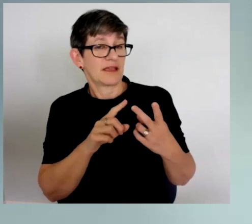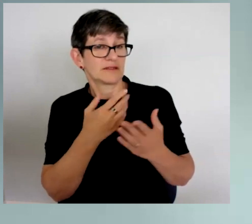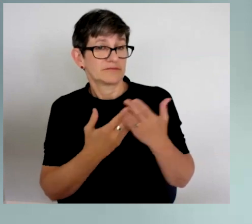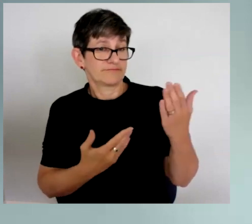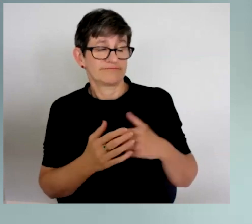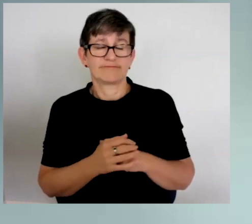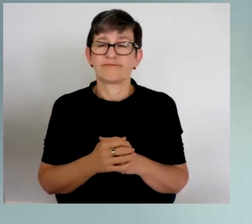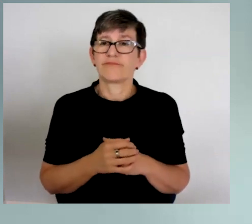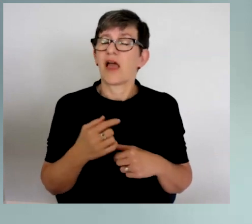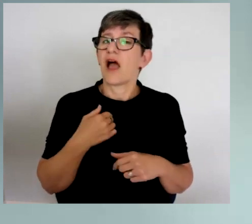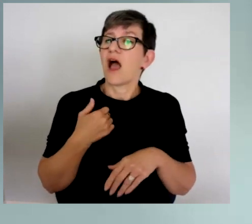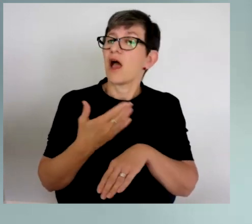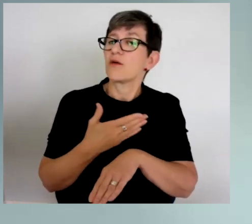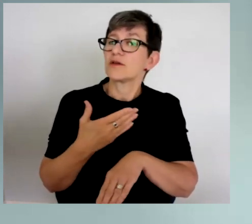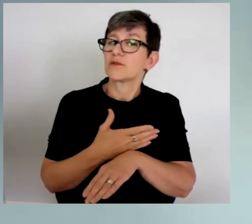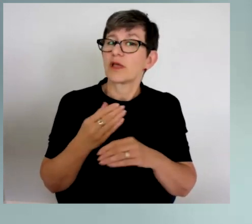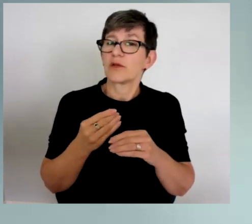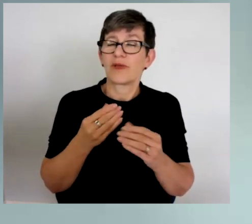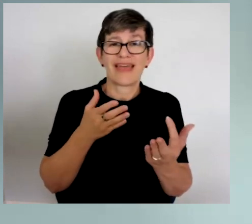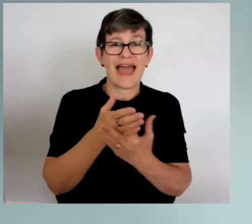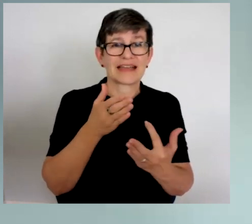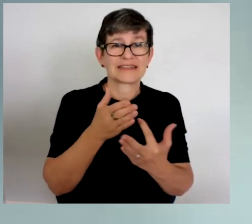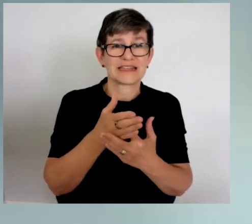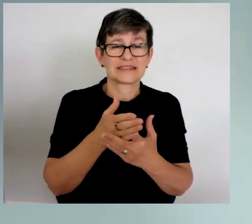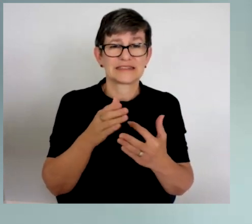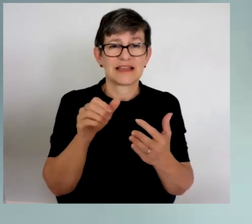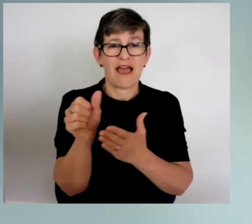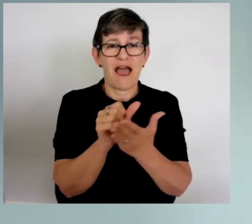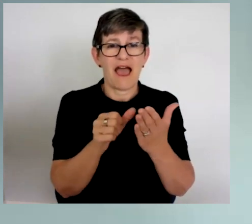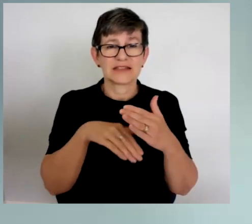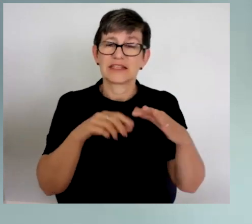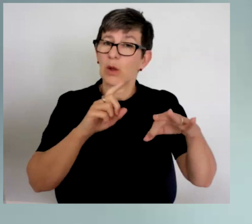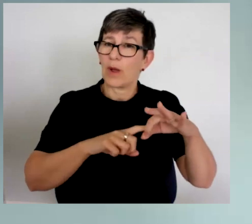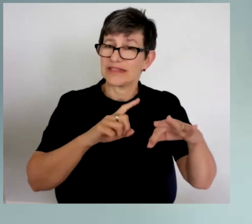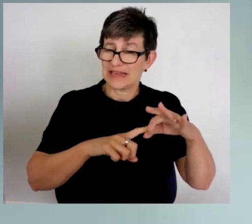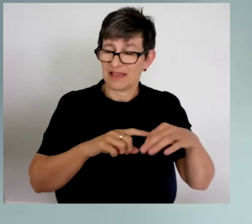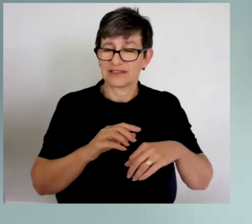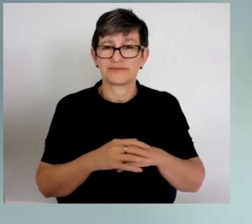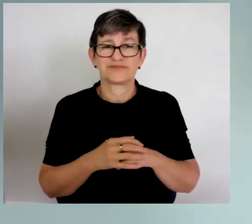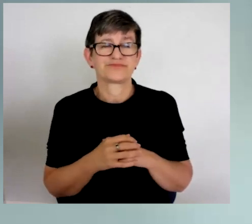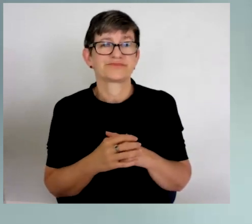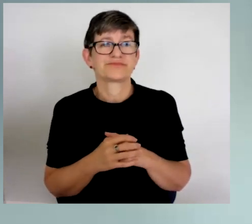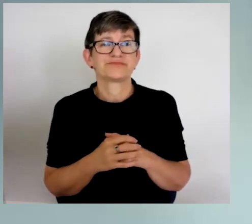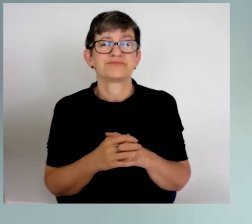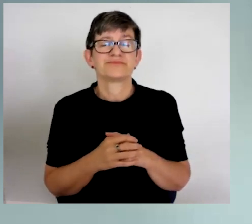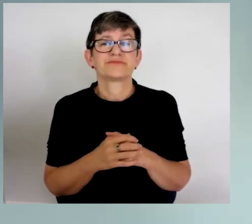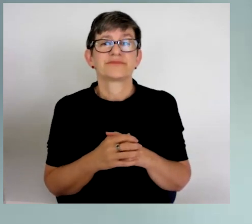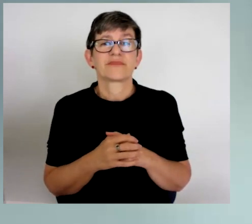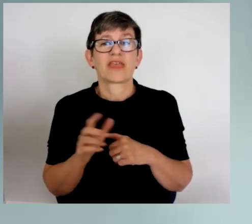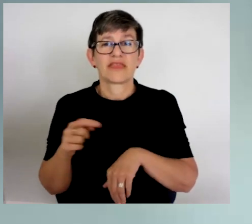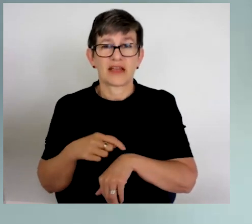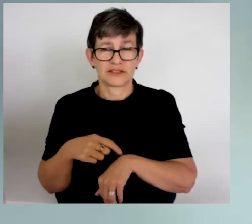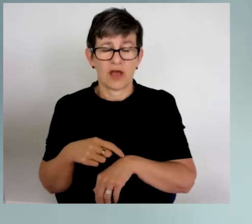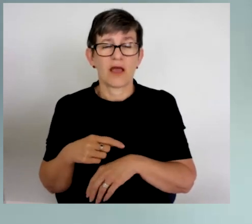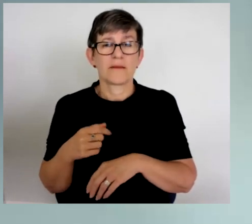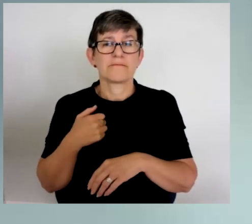was working at Access Arts in Queensland and I was going with my then